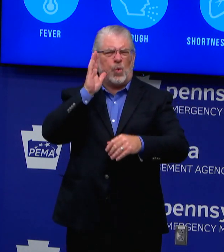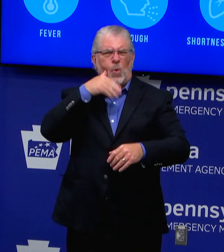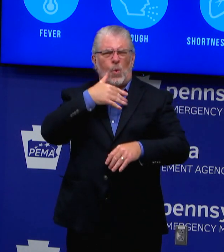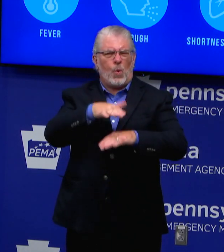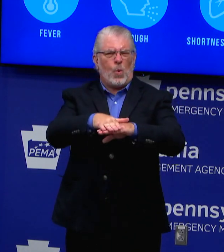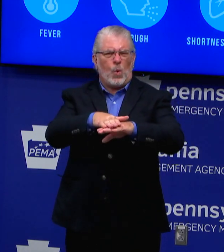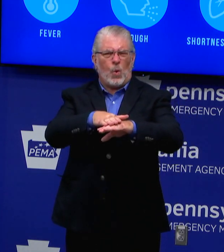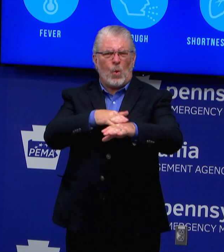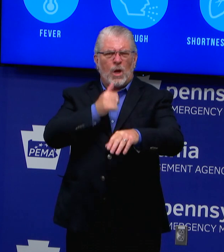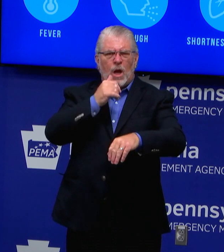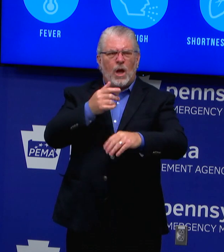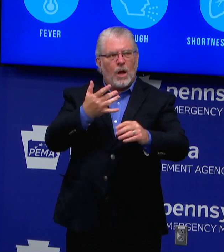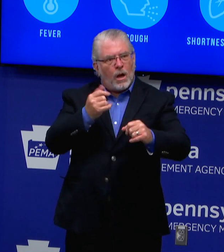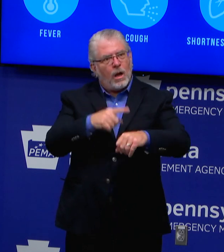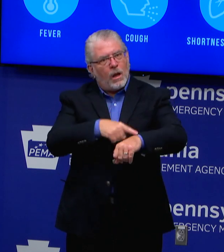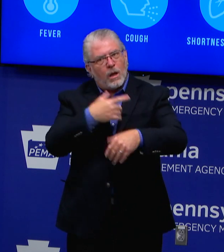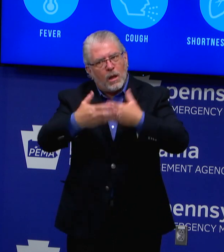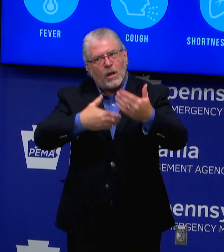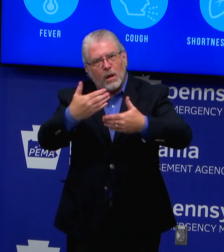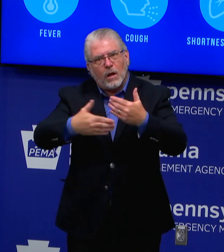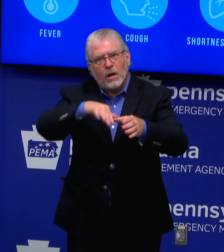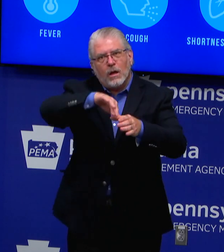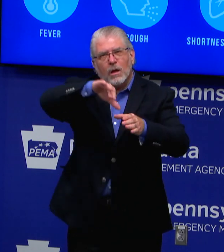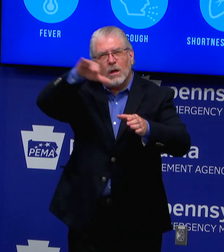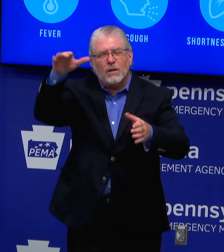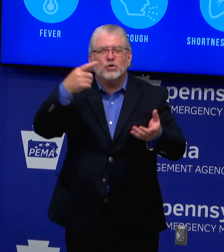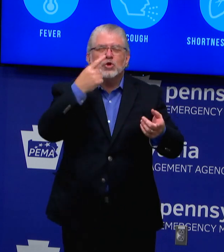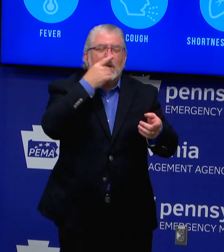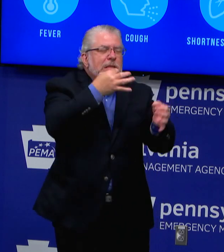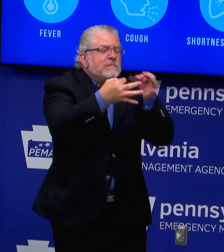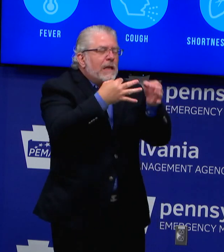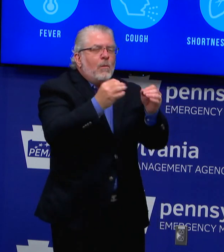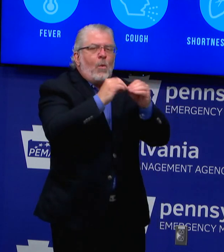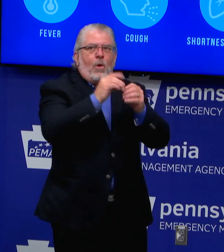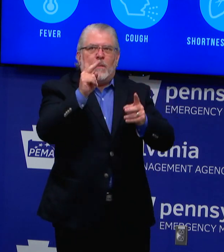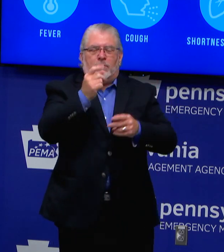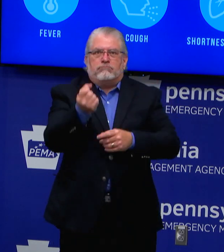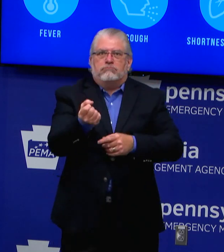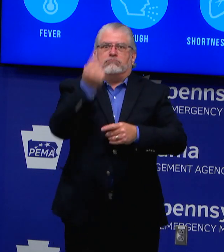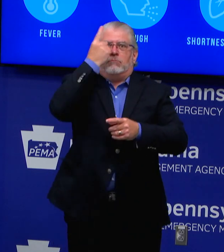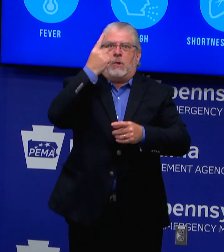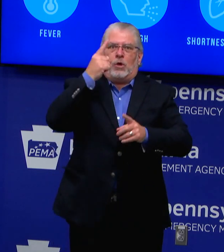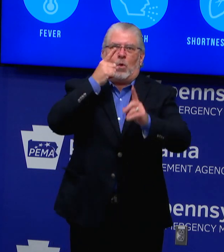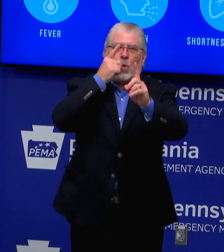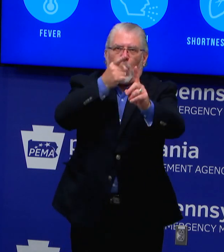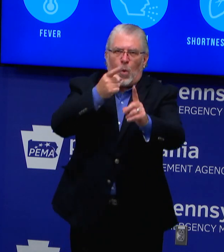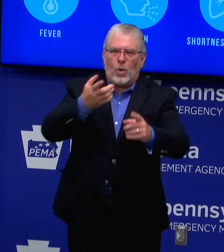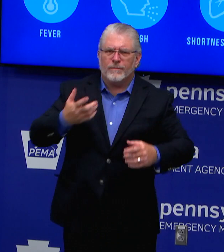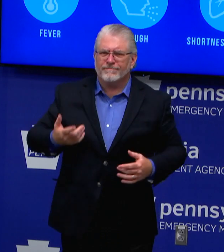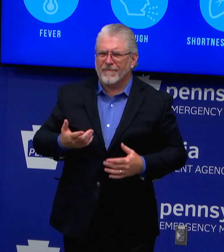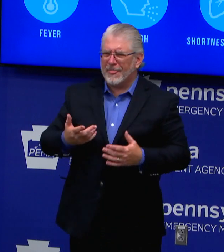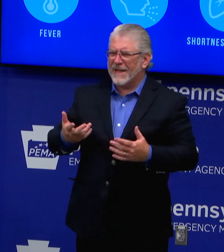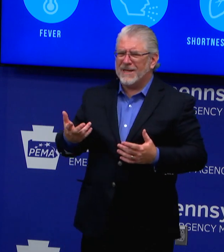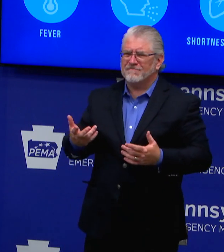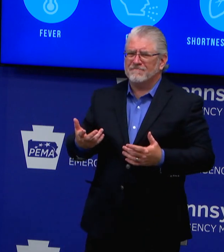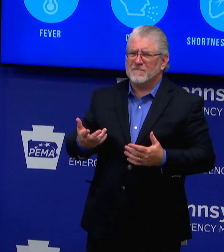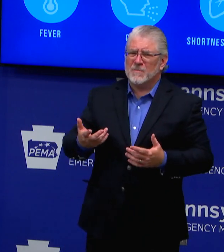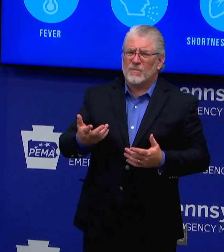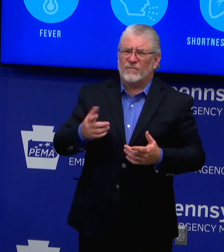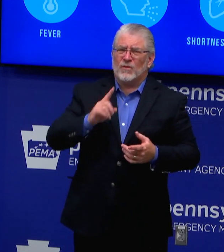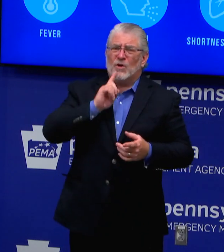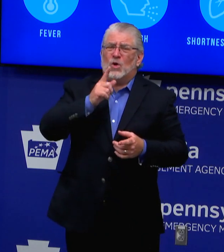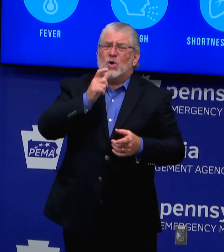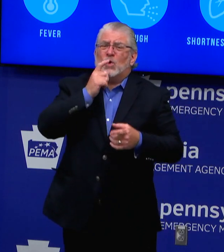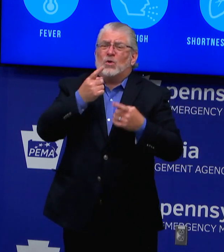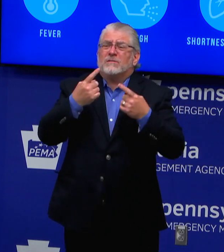intention of your remarks on Friday? Absolutely not. In fact, the ultimate arbiters of success or failure here are the individual people of Pennsylvania, every